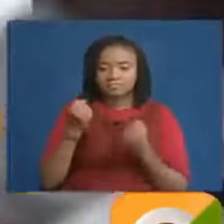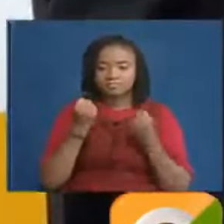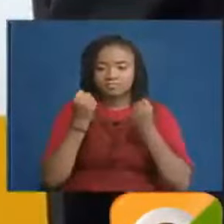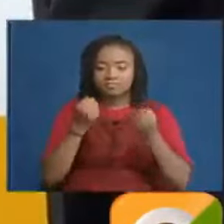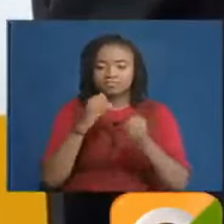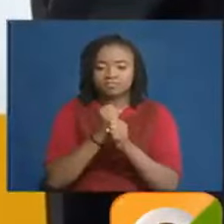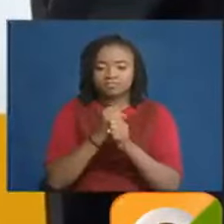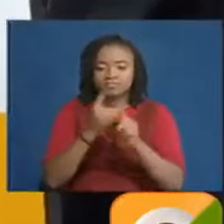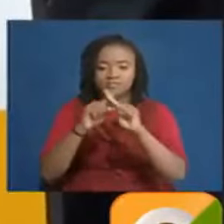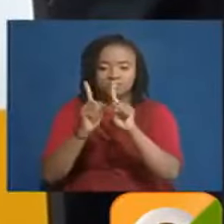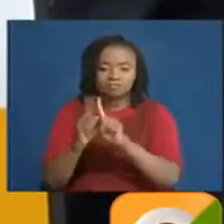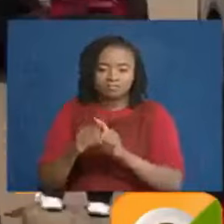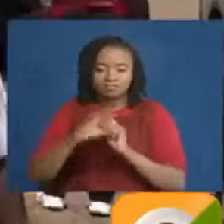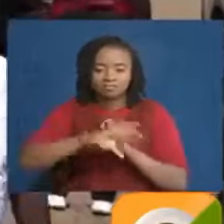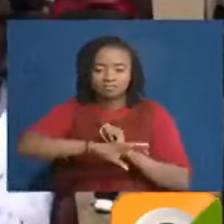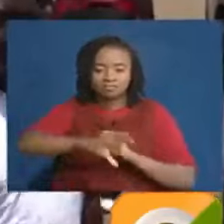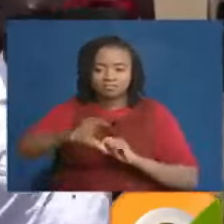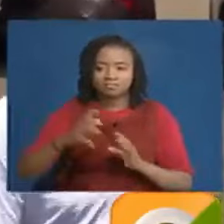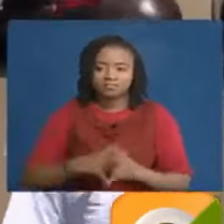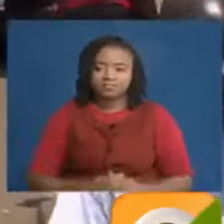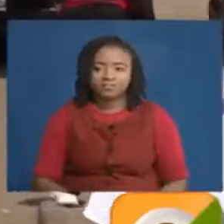counties.